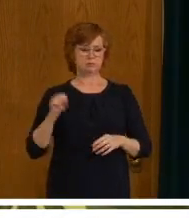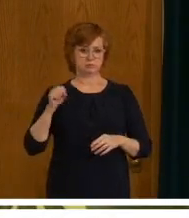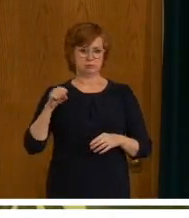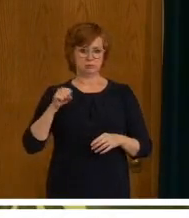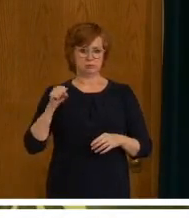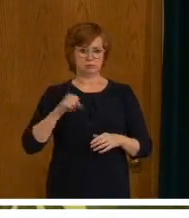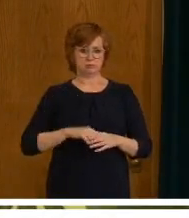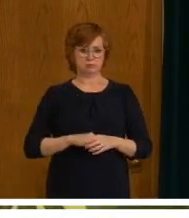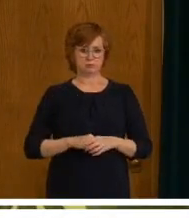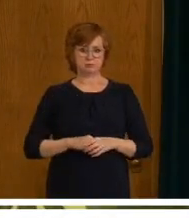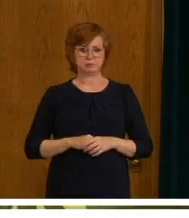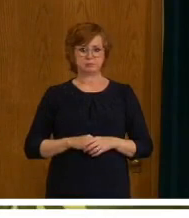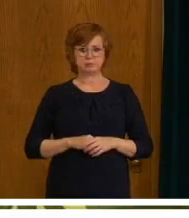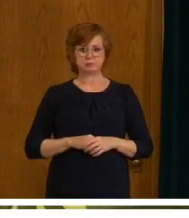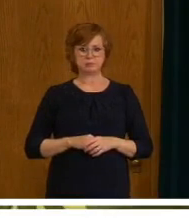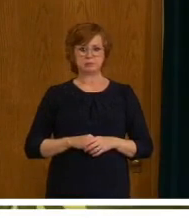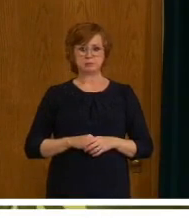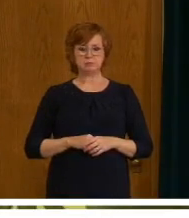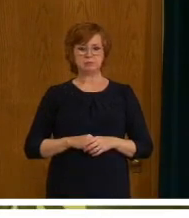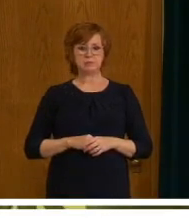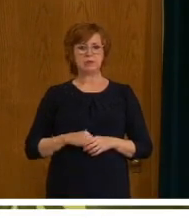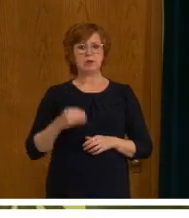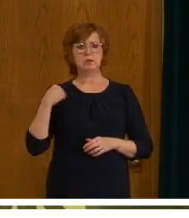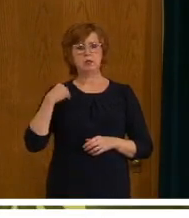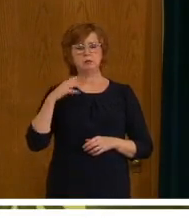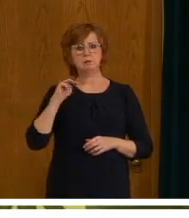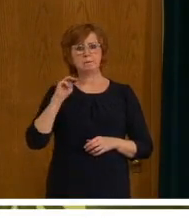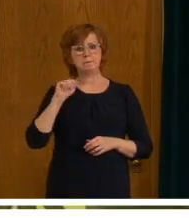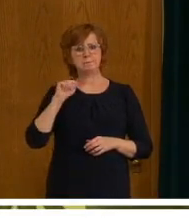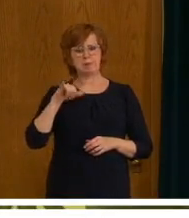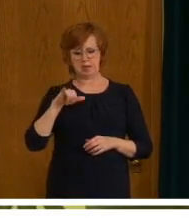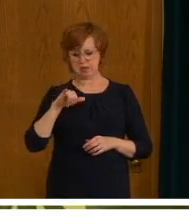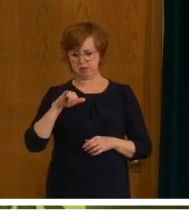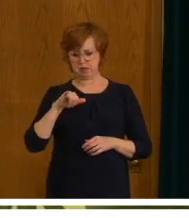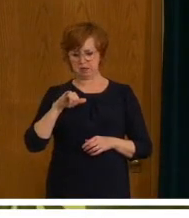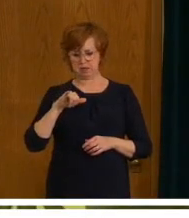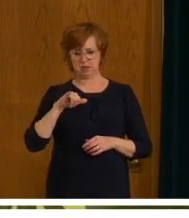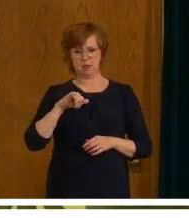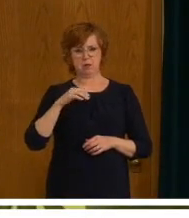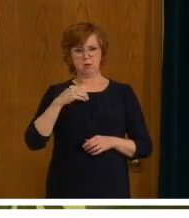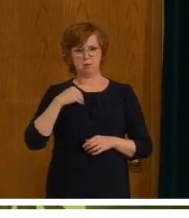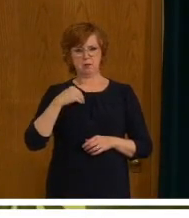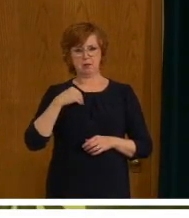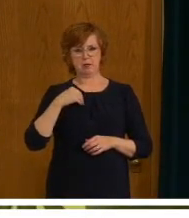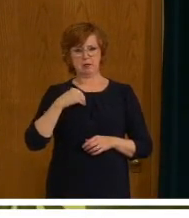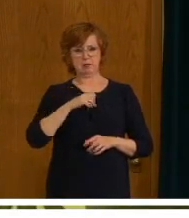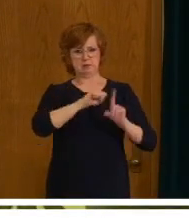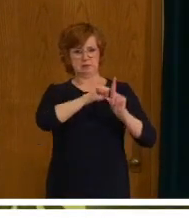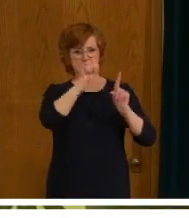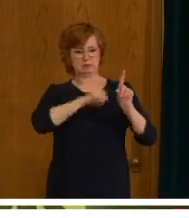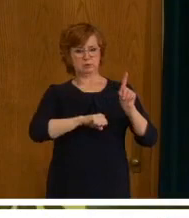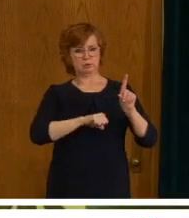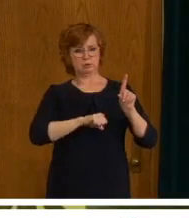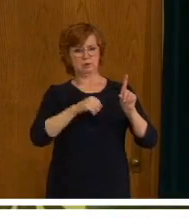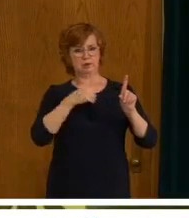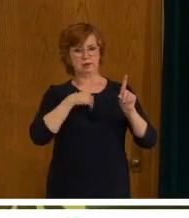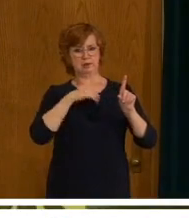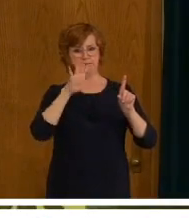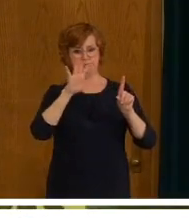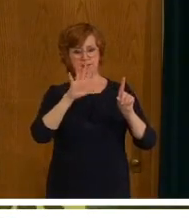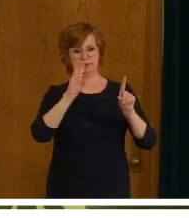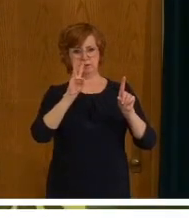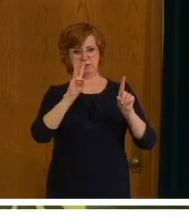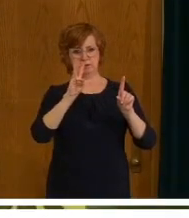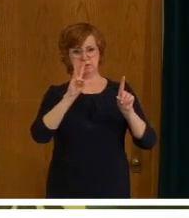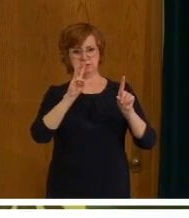Yeah, I was, so in May there was like 56 COVID-19 outbreaks in the Saskatoon zone, including the areas around